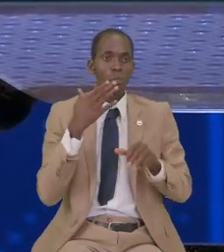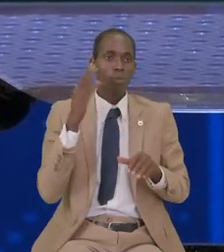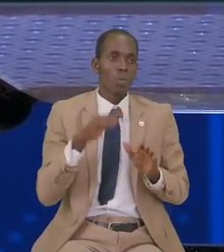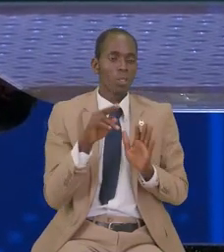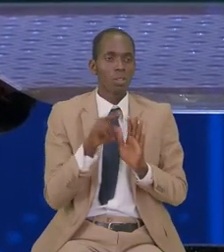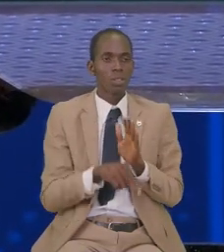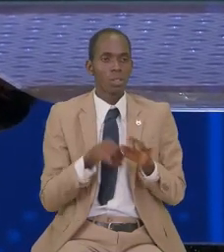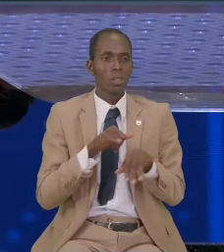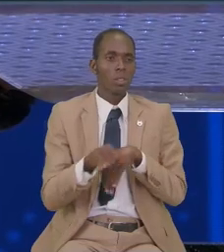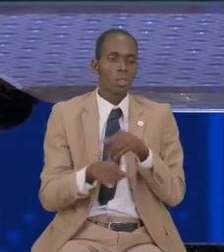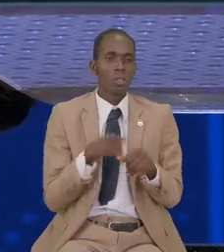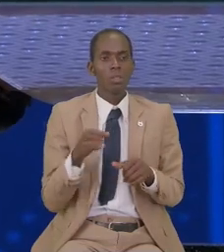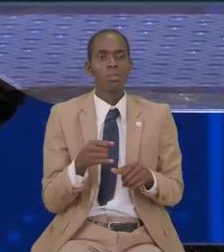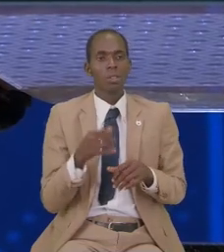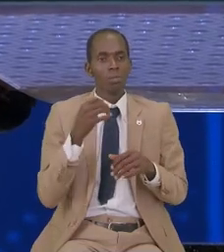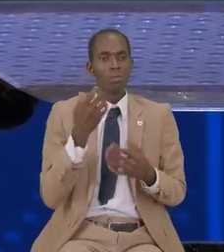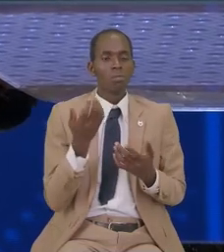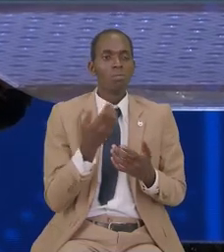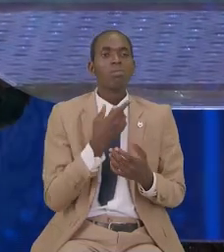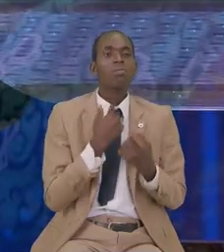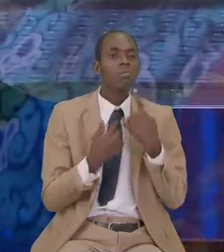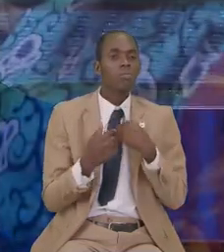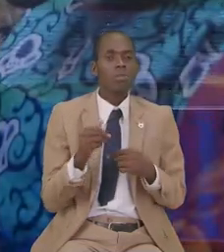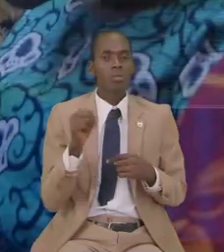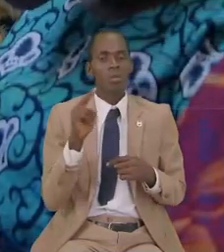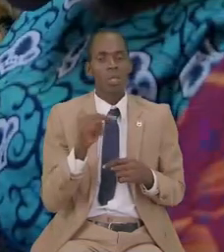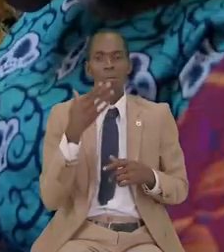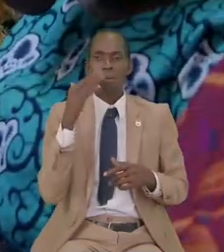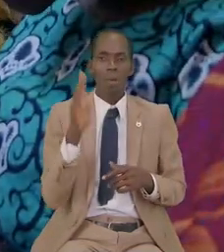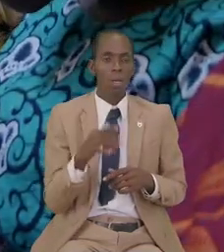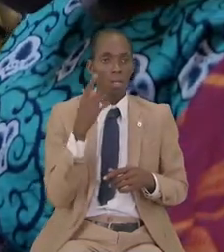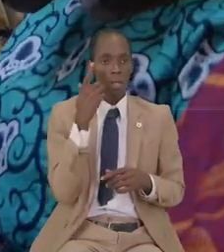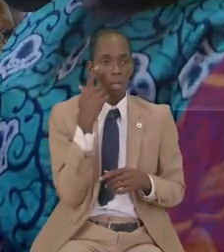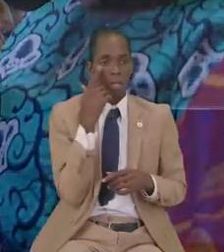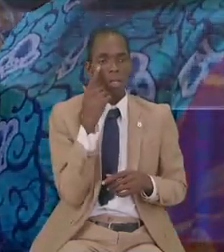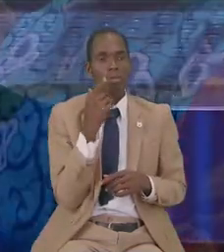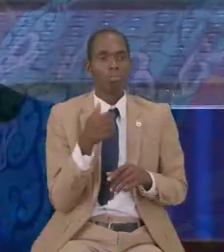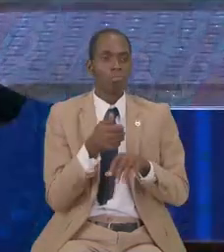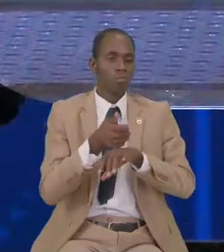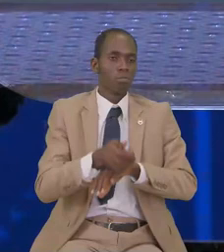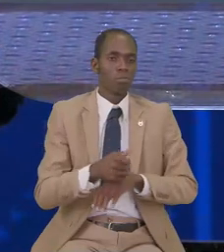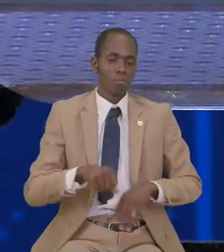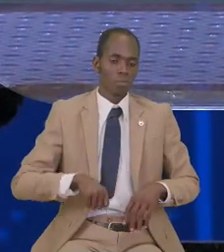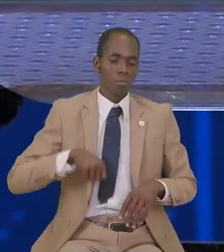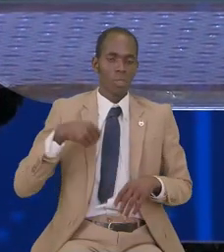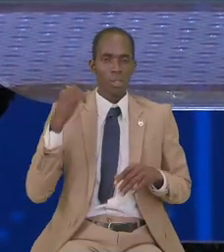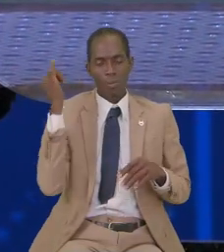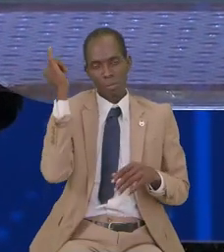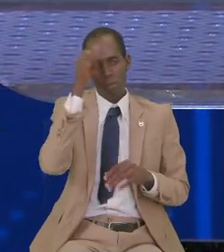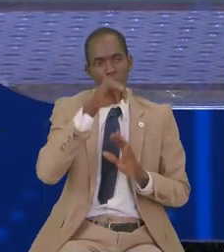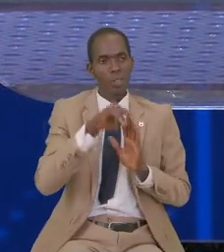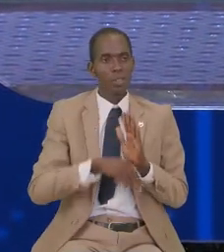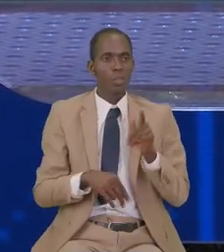deceit, lying, deception, lasciviousness, an evil eye, blasphemy, pride, foolishness.